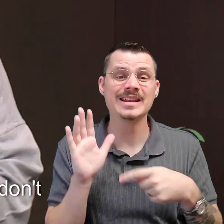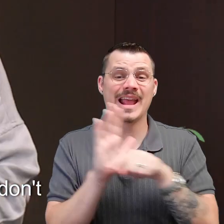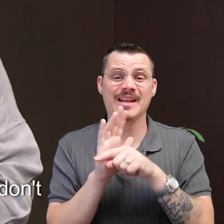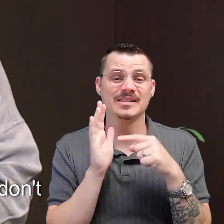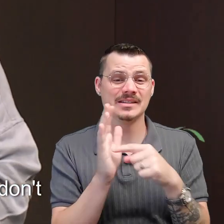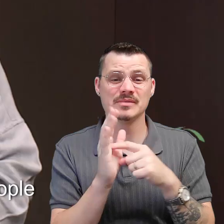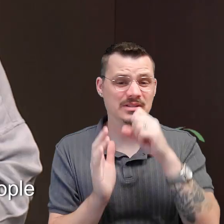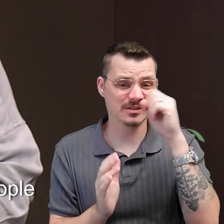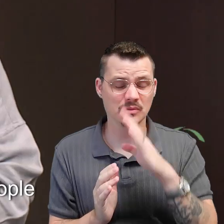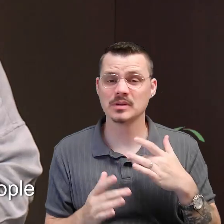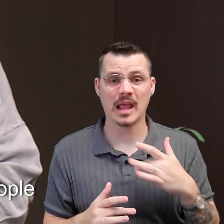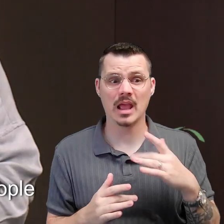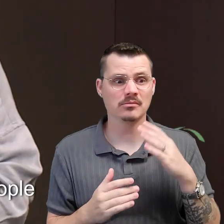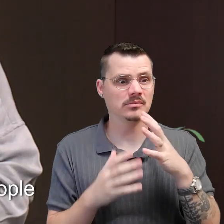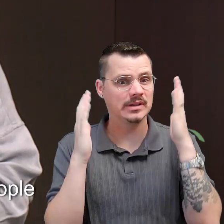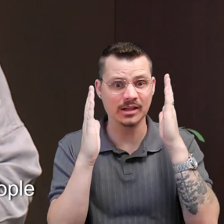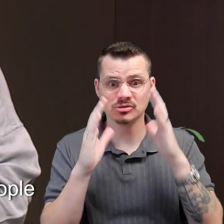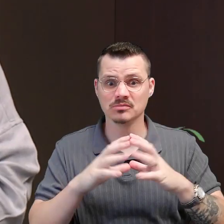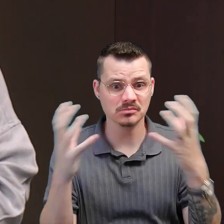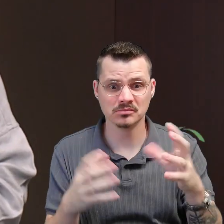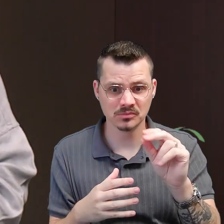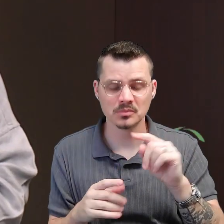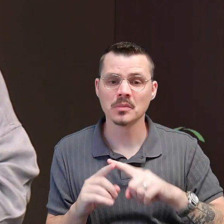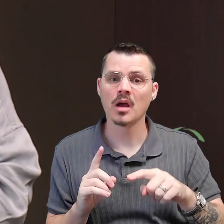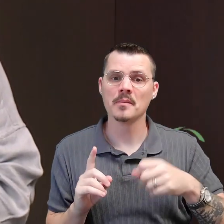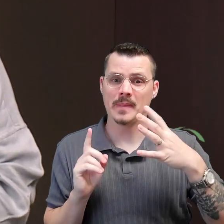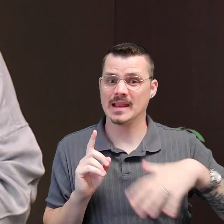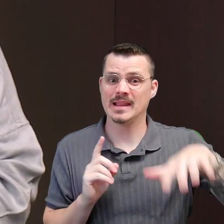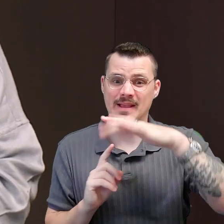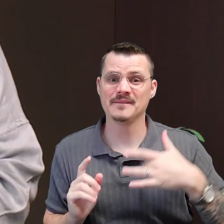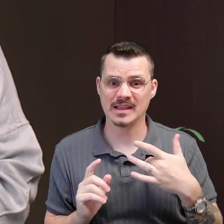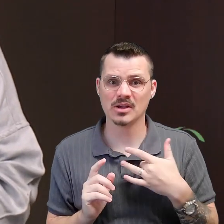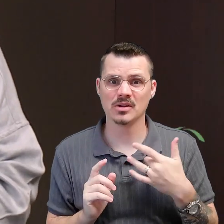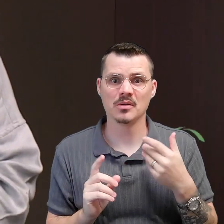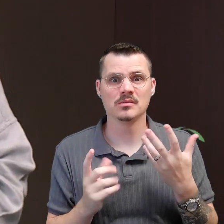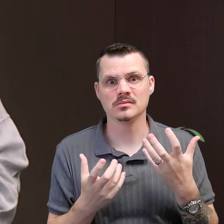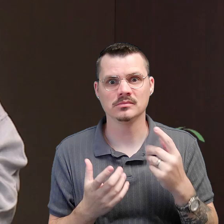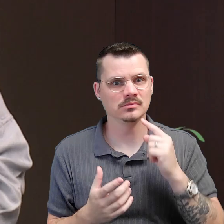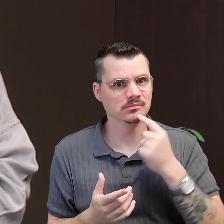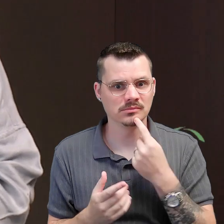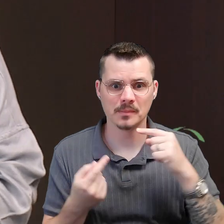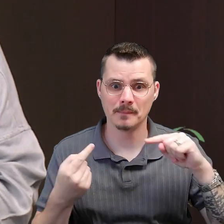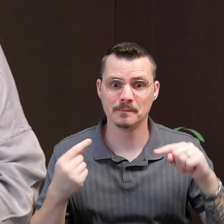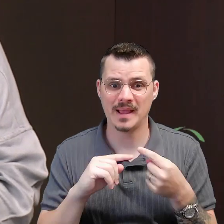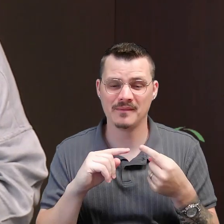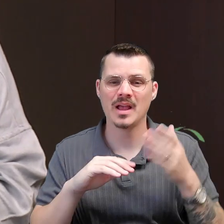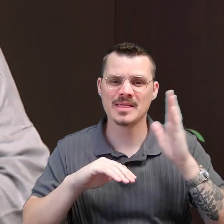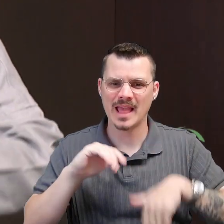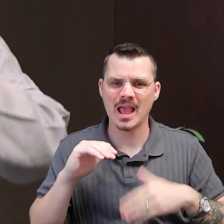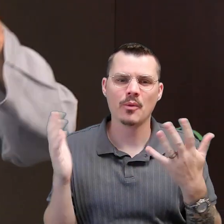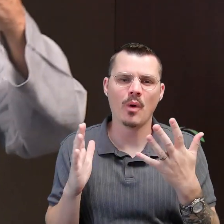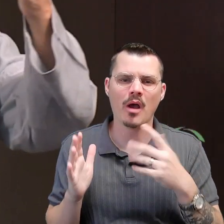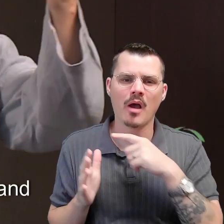of schizophrenia don't get that much attention, but many people feel like they're actually, in many ways, more painful than the